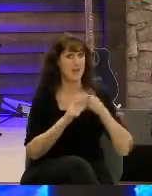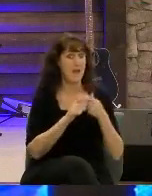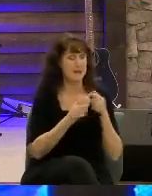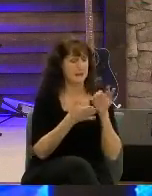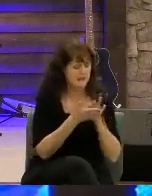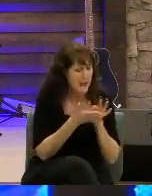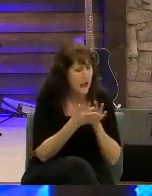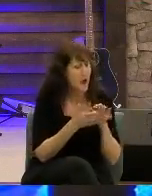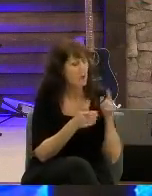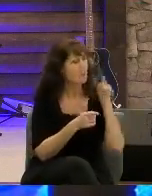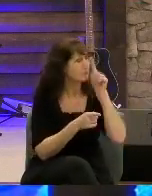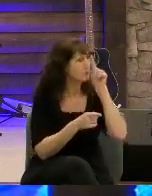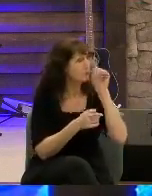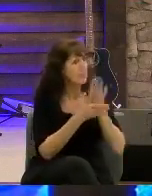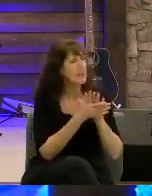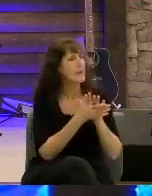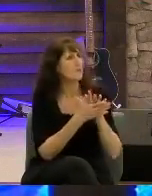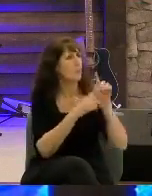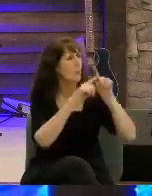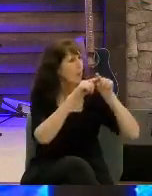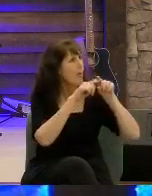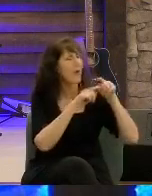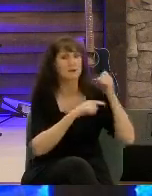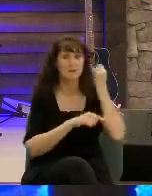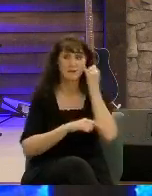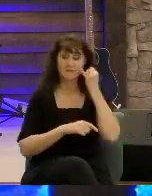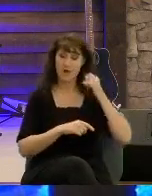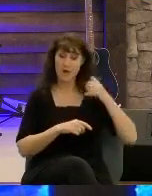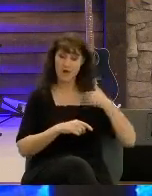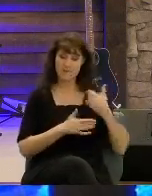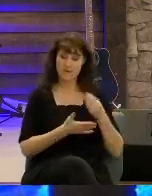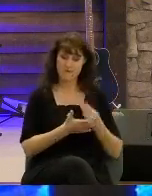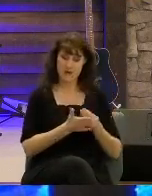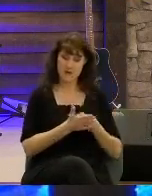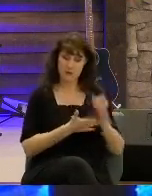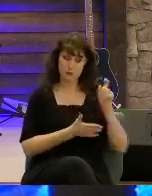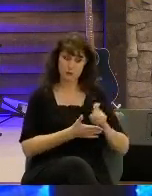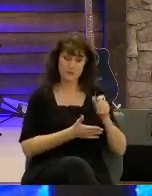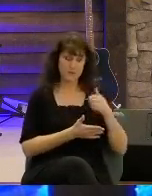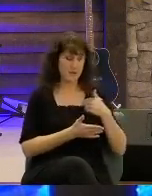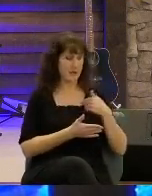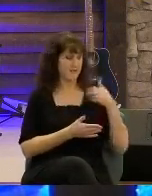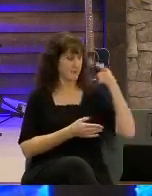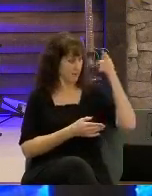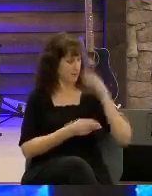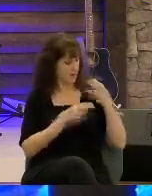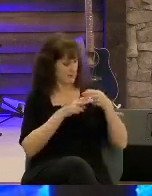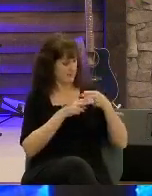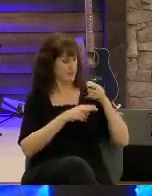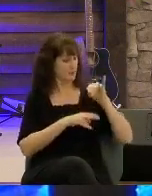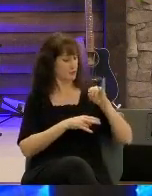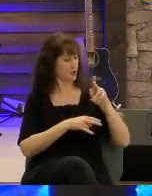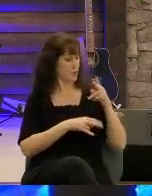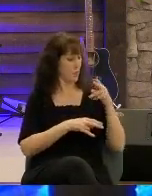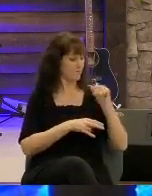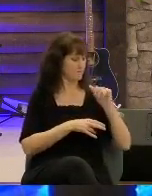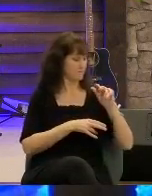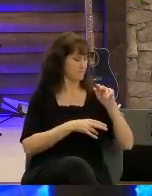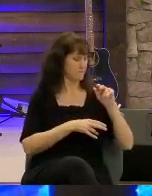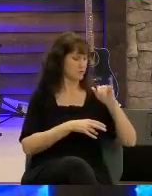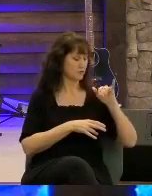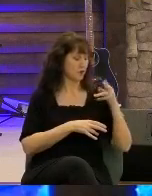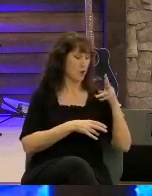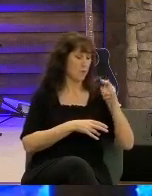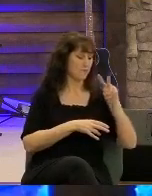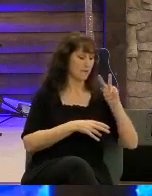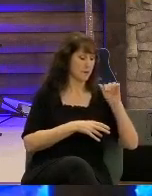believe on being healed. If I'm in financial need, and I know that I have a God named Jehovah Jireh, whatever, you know what I mean? I can trust.